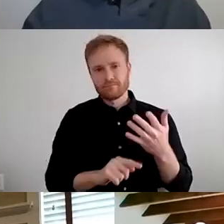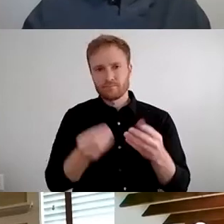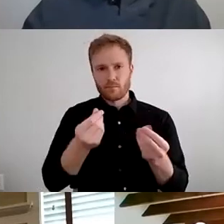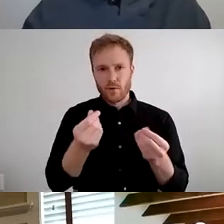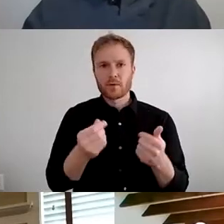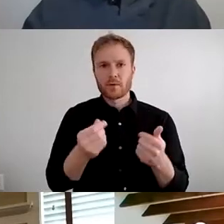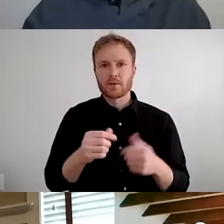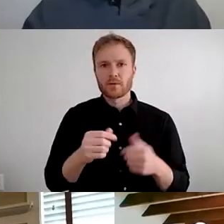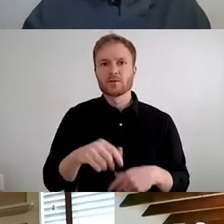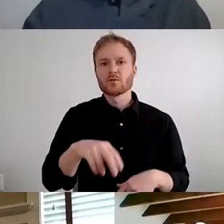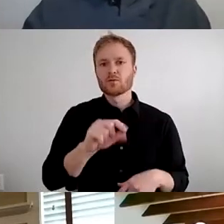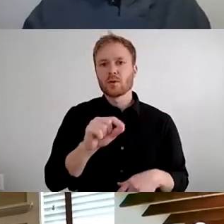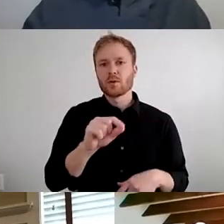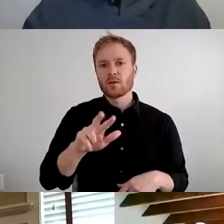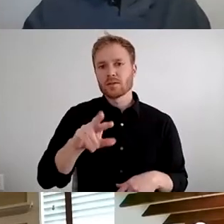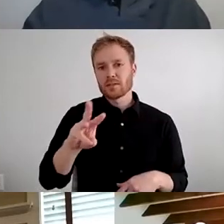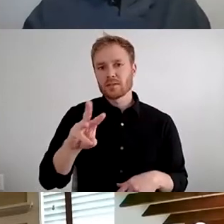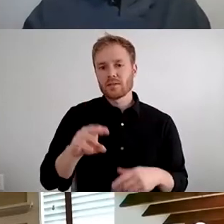Ridge.